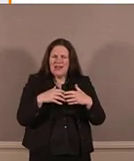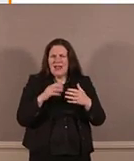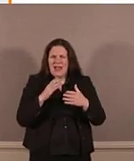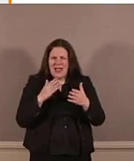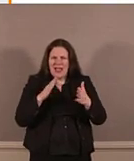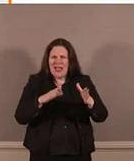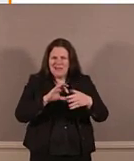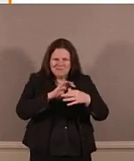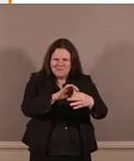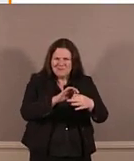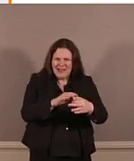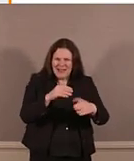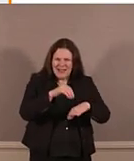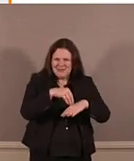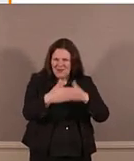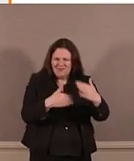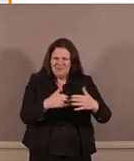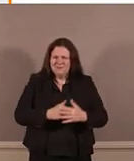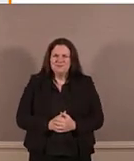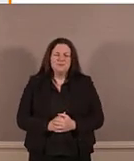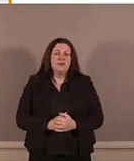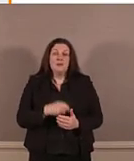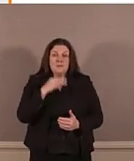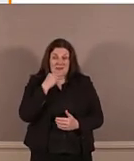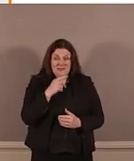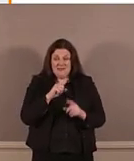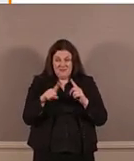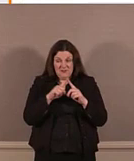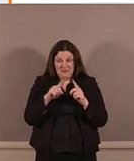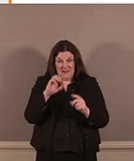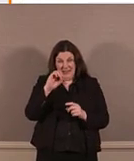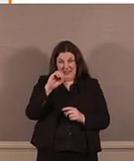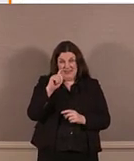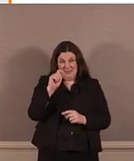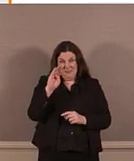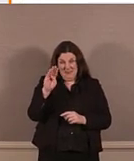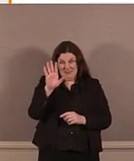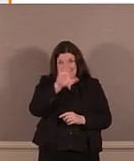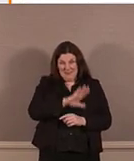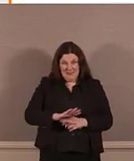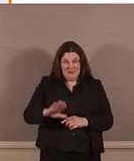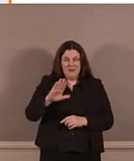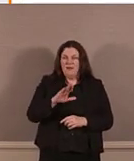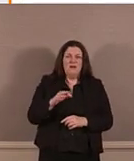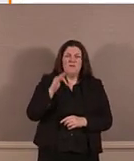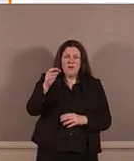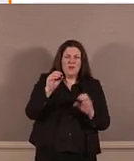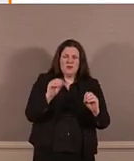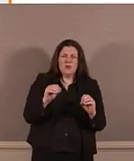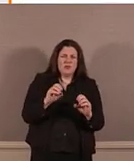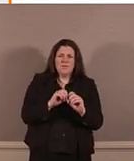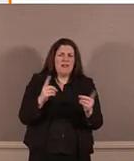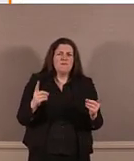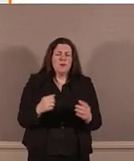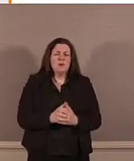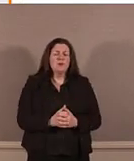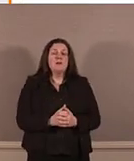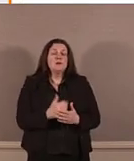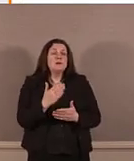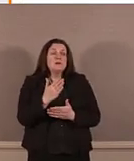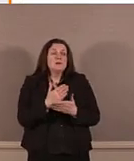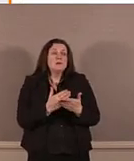number of ETBs. And again, these programmes, as I said earlier, further education is for everybody. Some of these programmes might